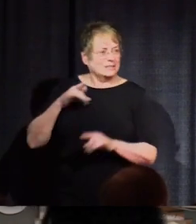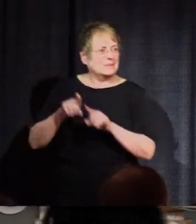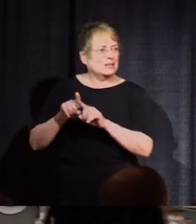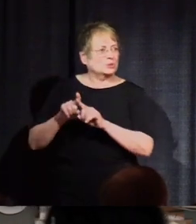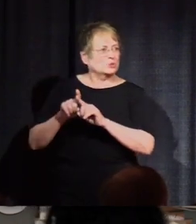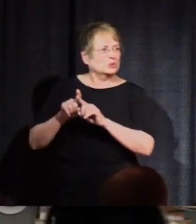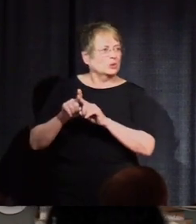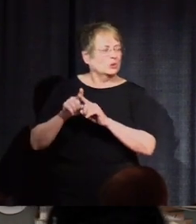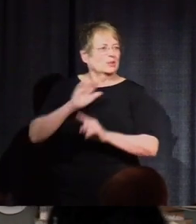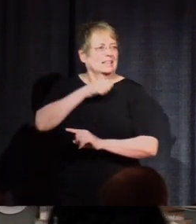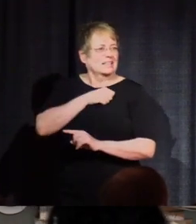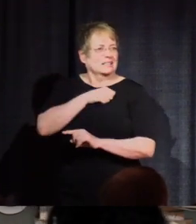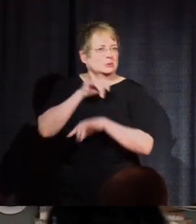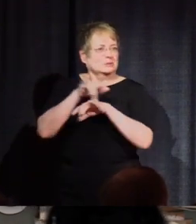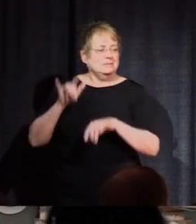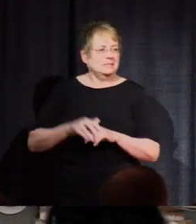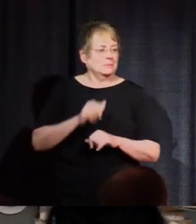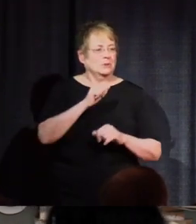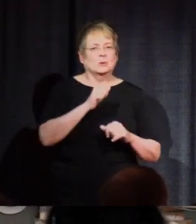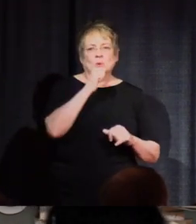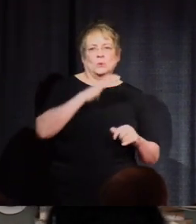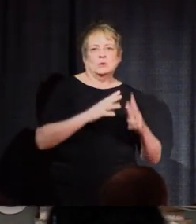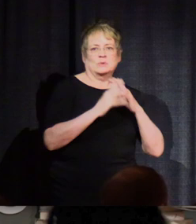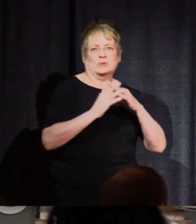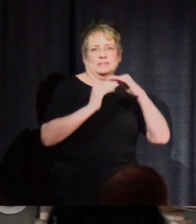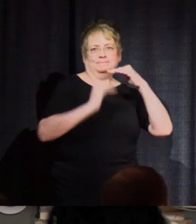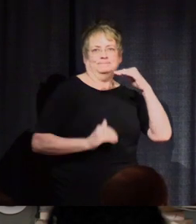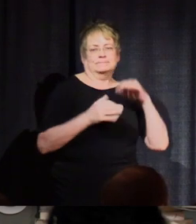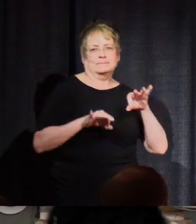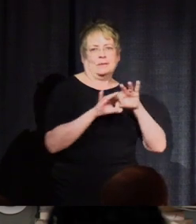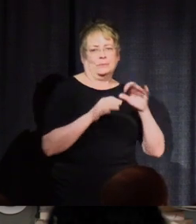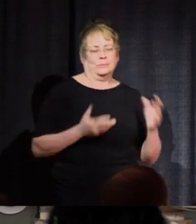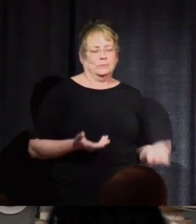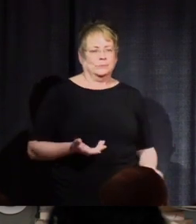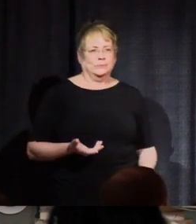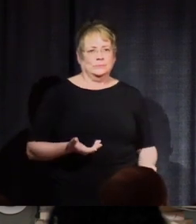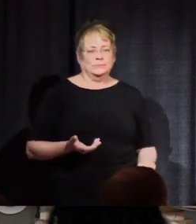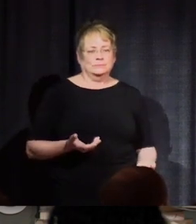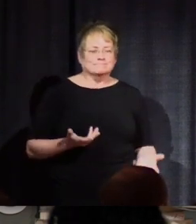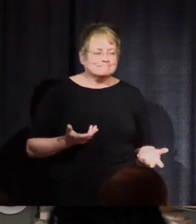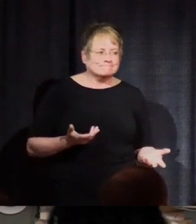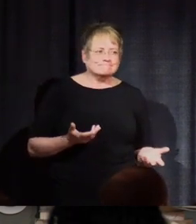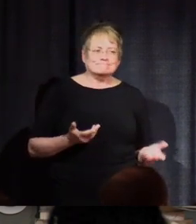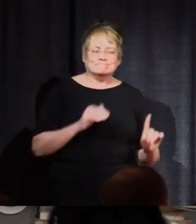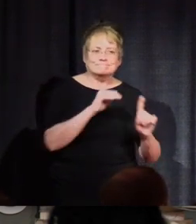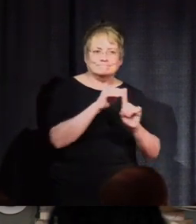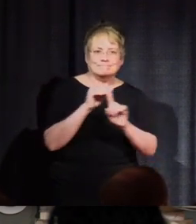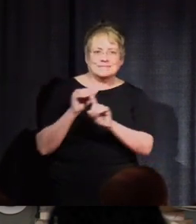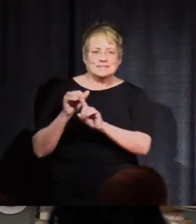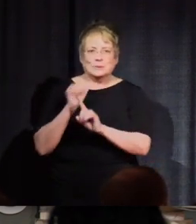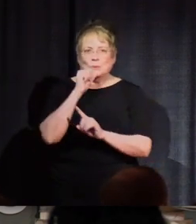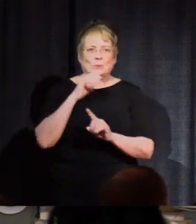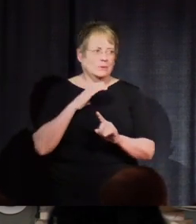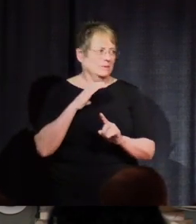at that time women's wrestling did not have the same value as men's wrestling a quiet reminder that women had